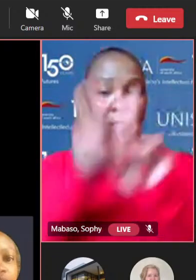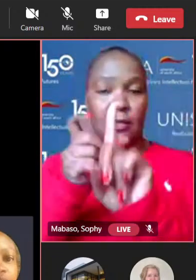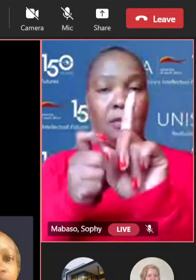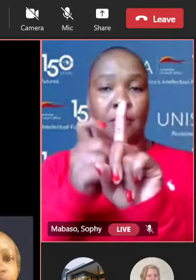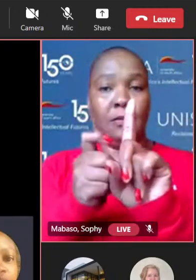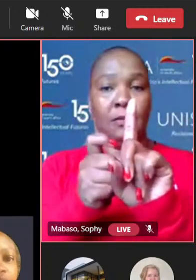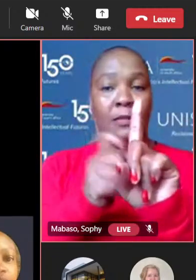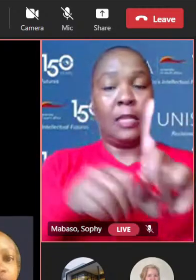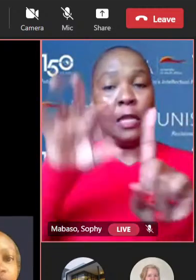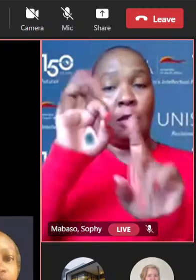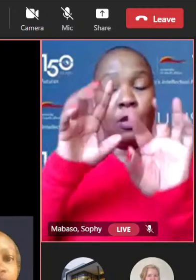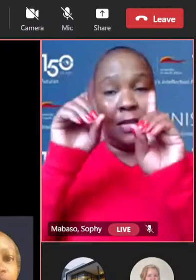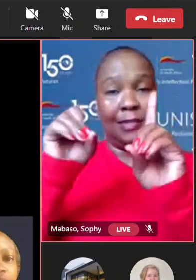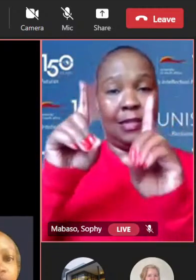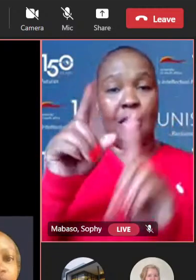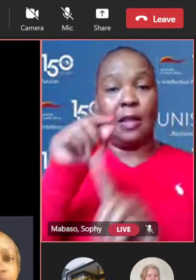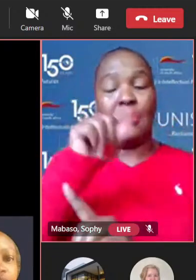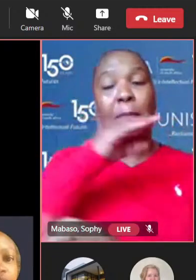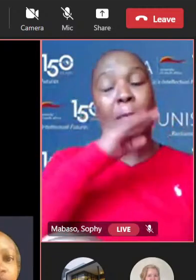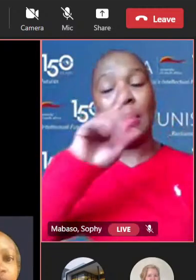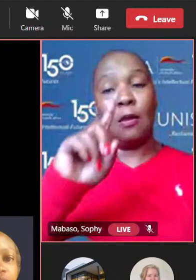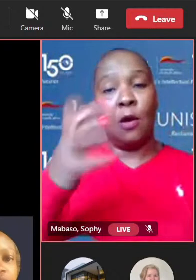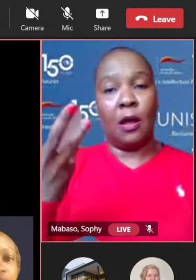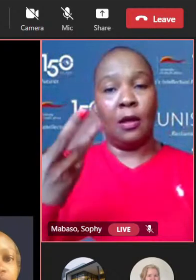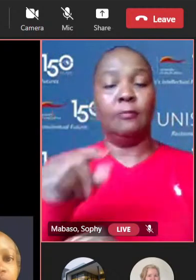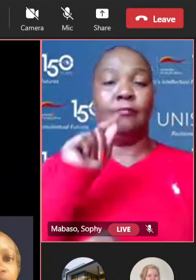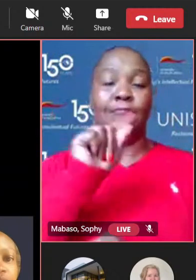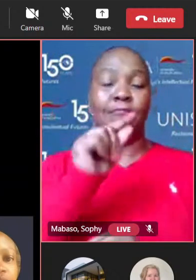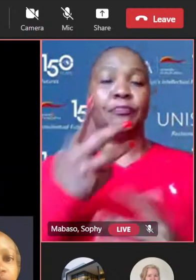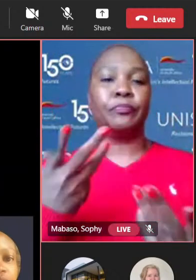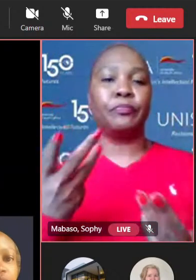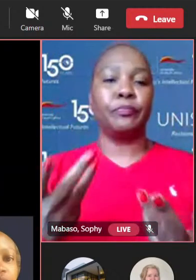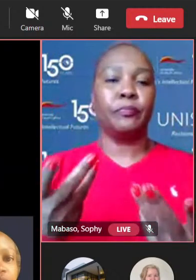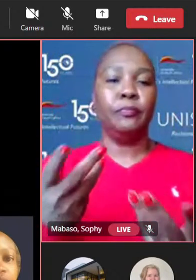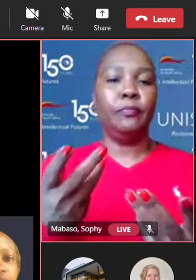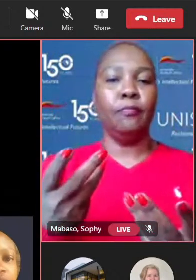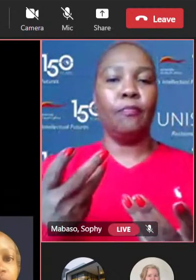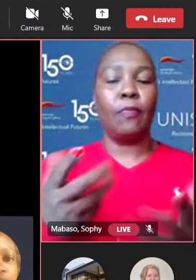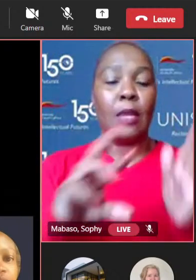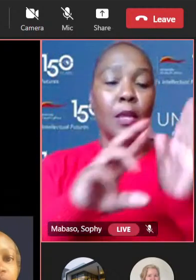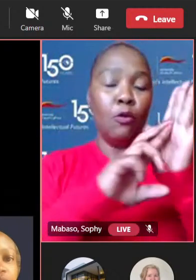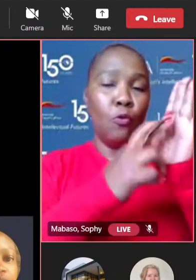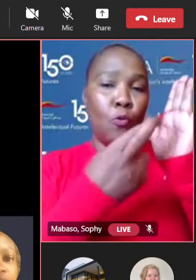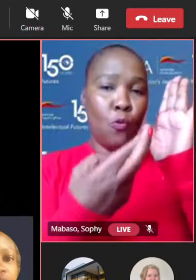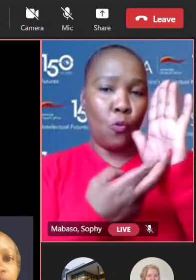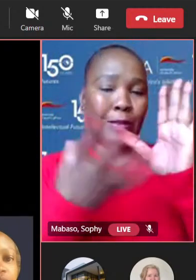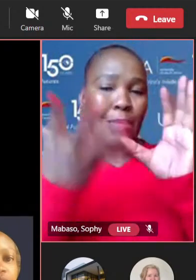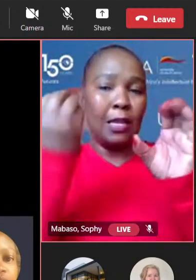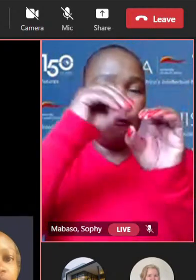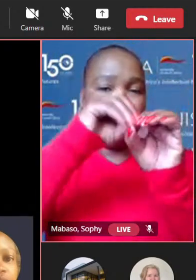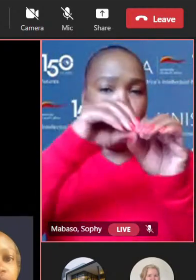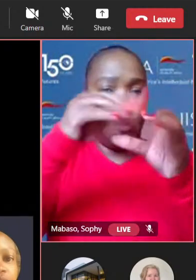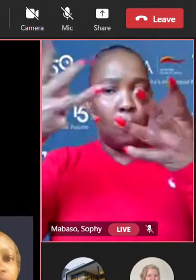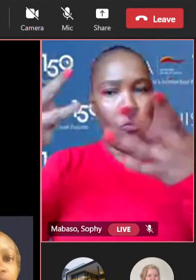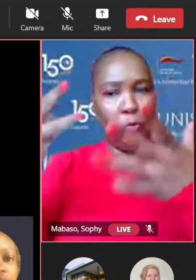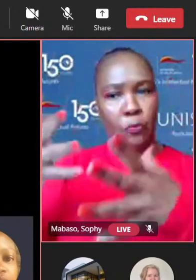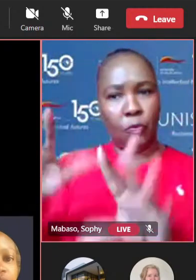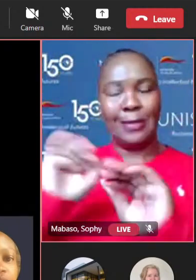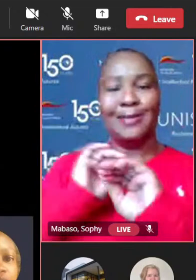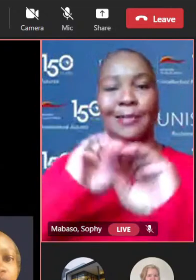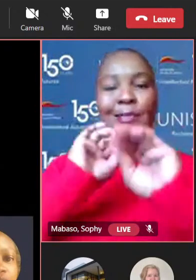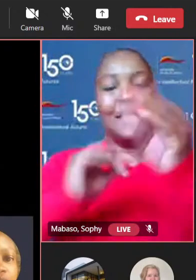pedagogical, which means that it's the role that is involved in teaching and